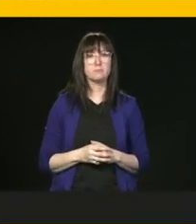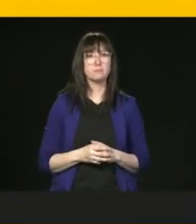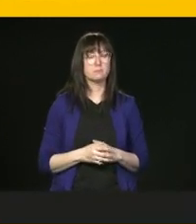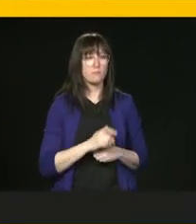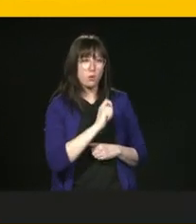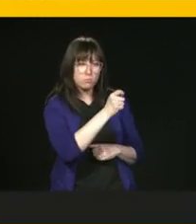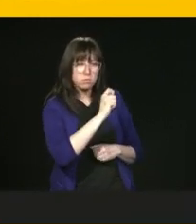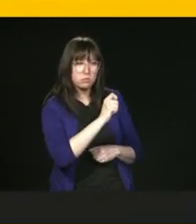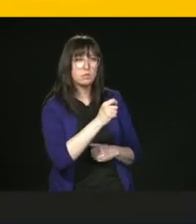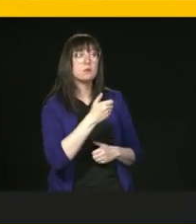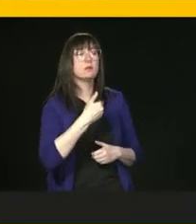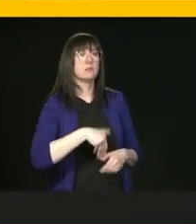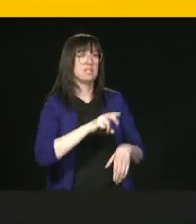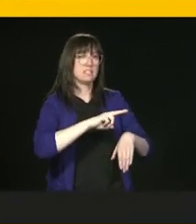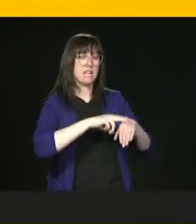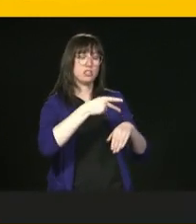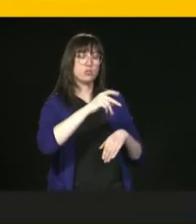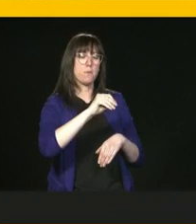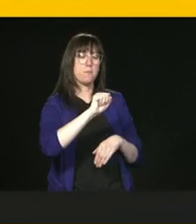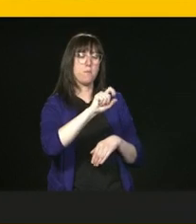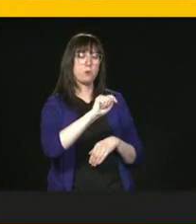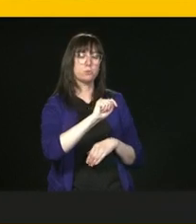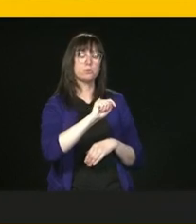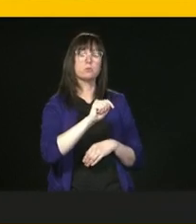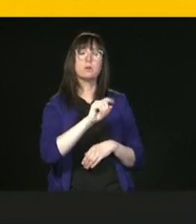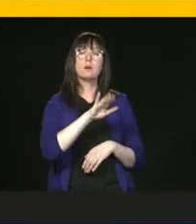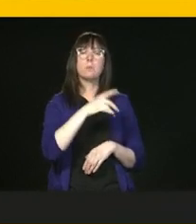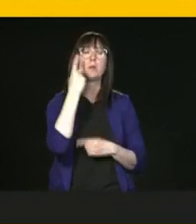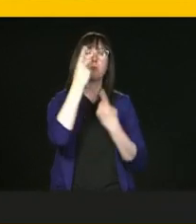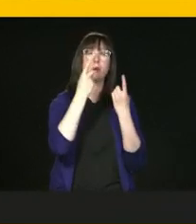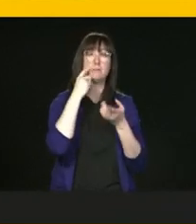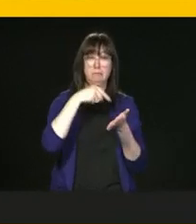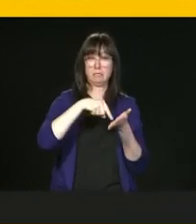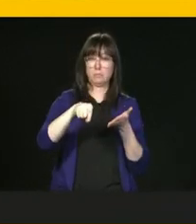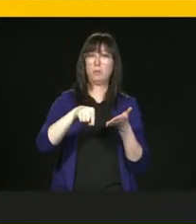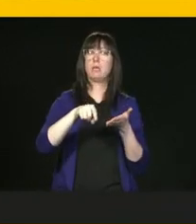Prime Minister Ryan Templeton with the National Post. I'm wondering, this week will